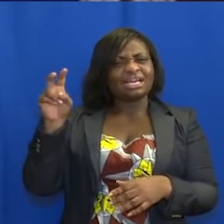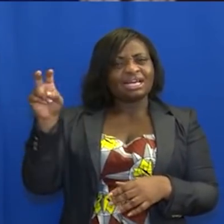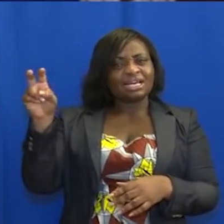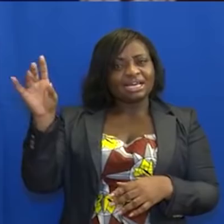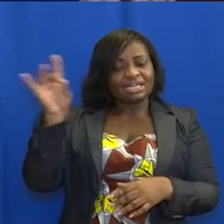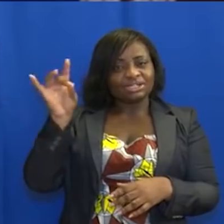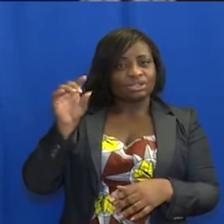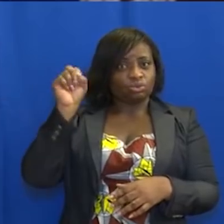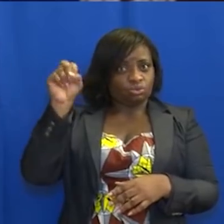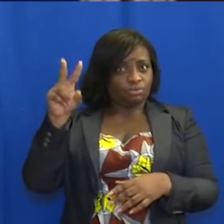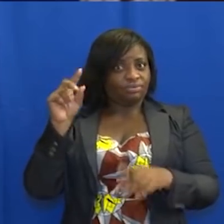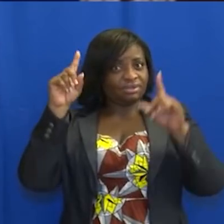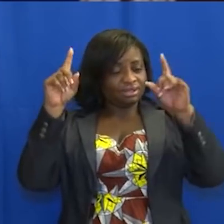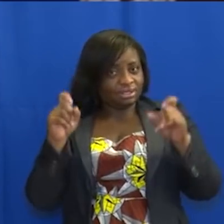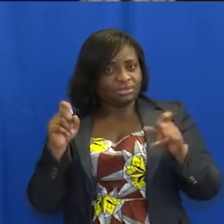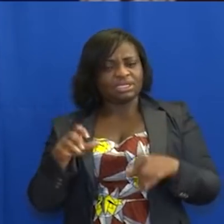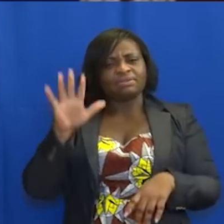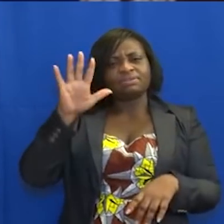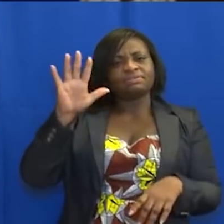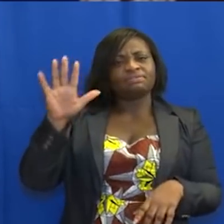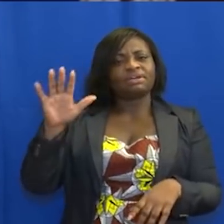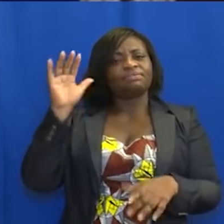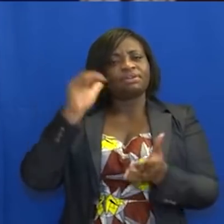674,812 tests, with